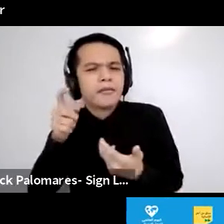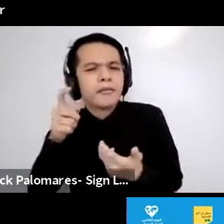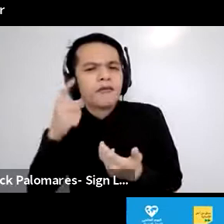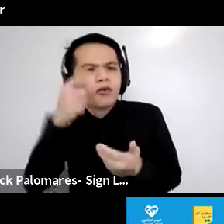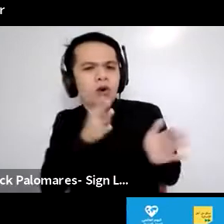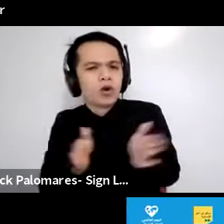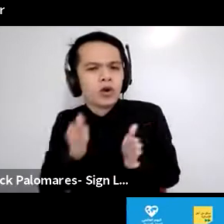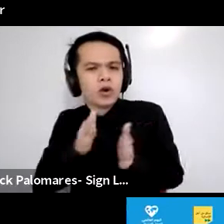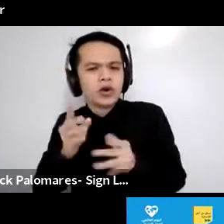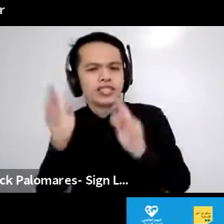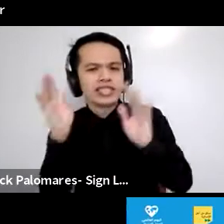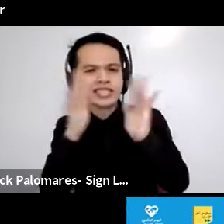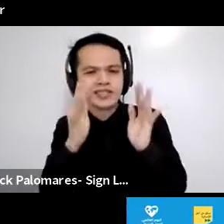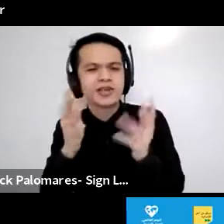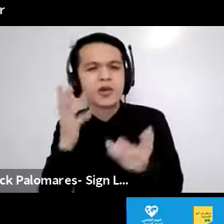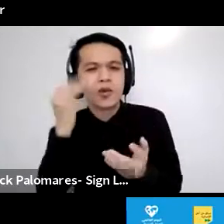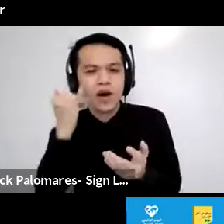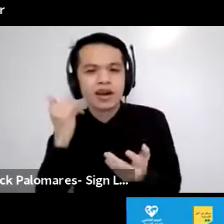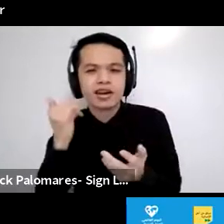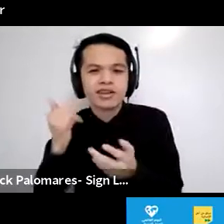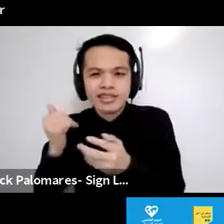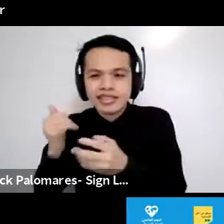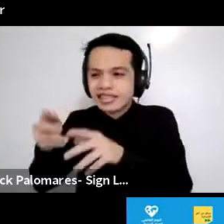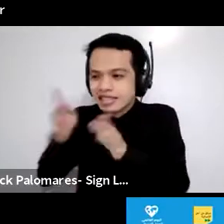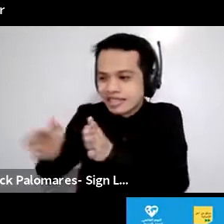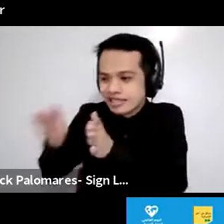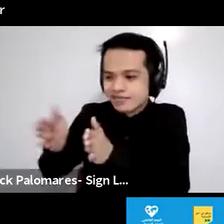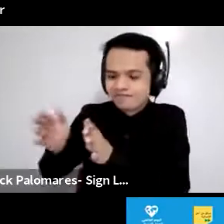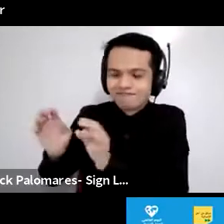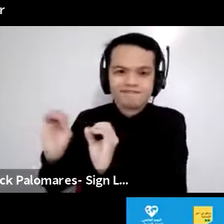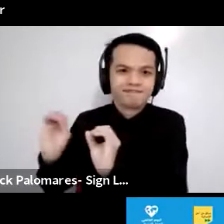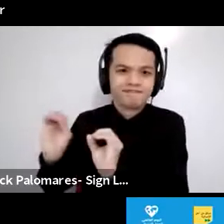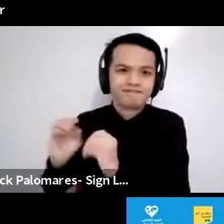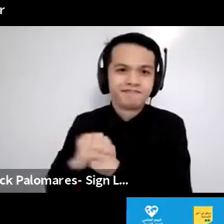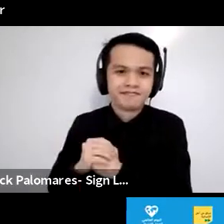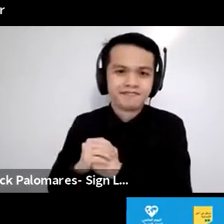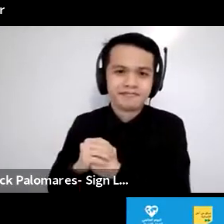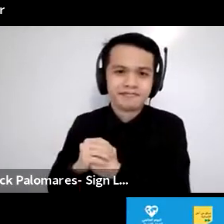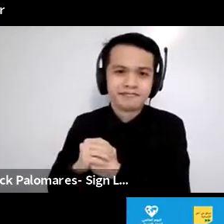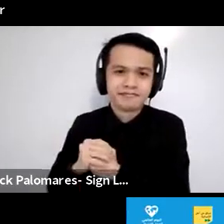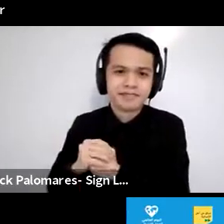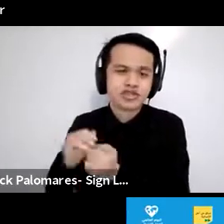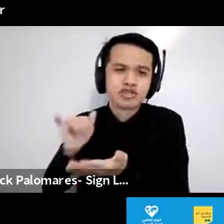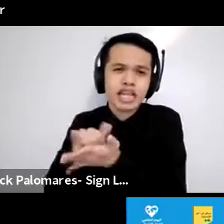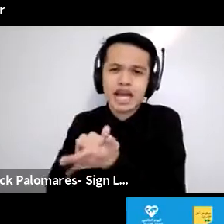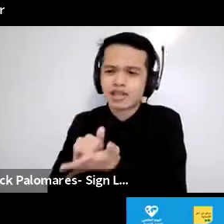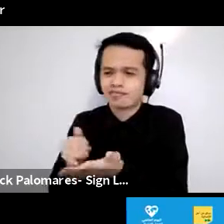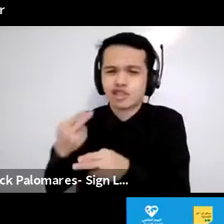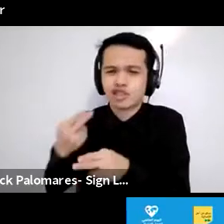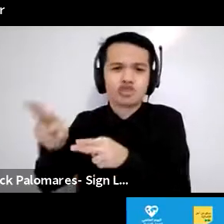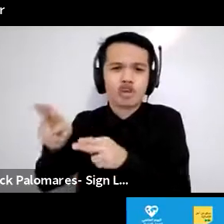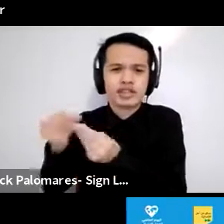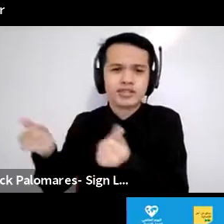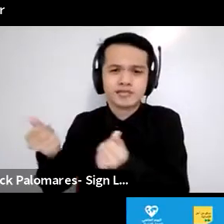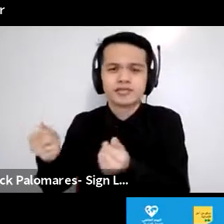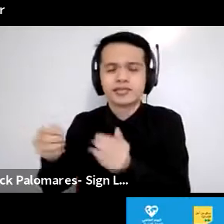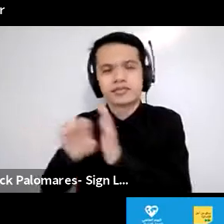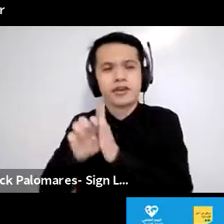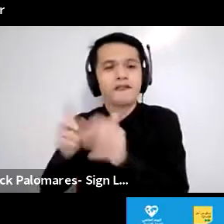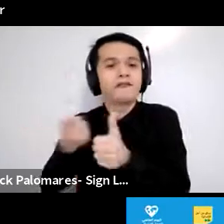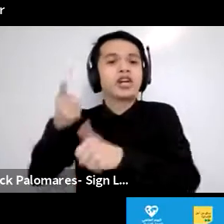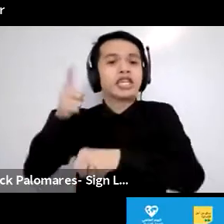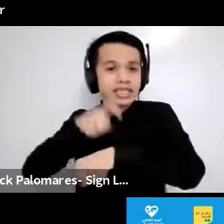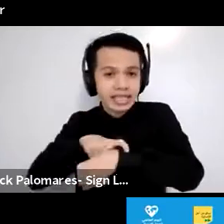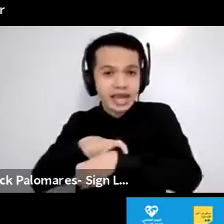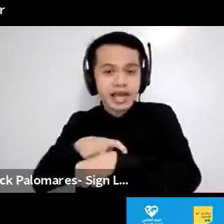these disasters, is that there is no actual preparation for them. They're all just band-aid solutions. When there were typhoons last year, the first time that we saw